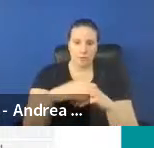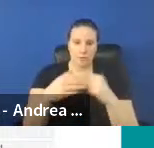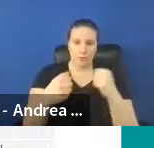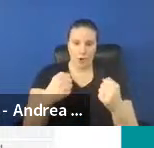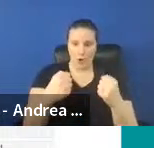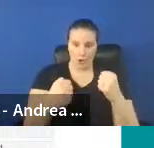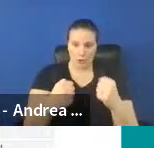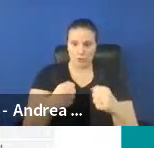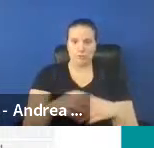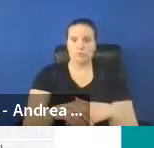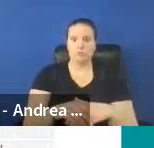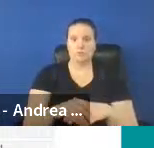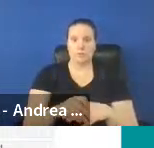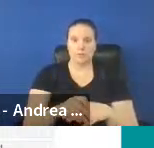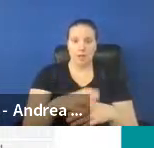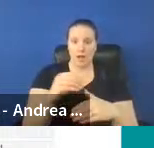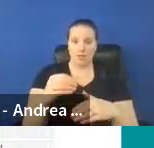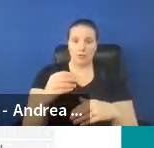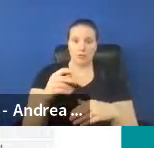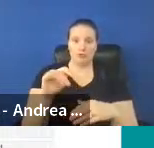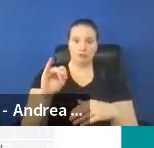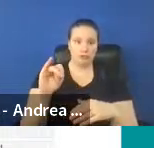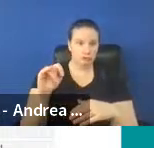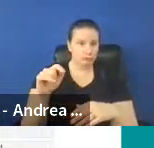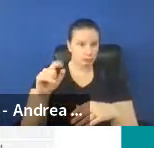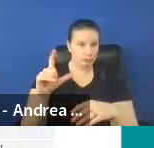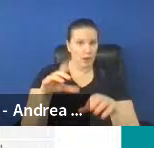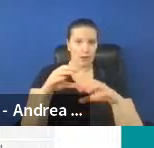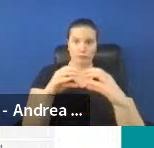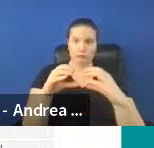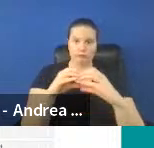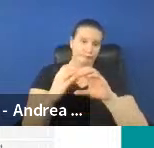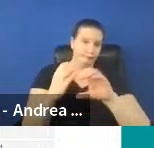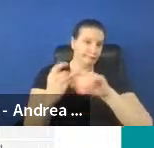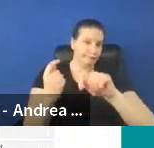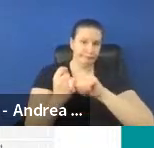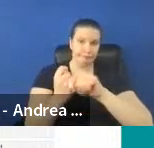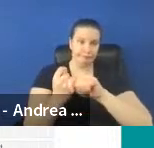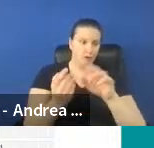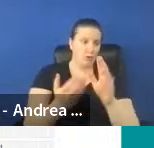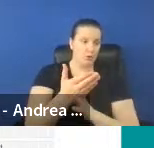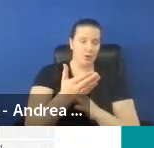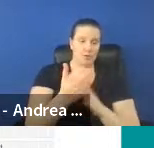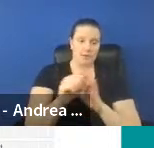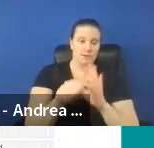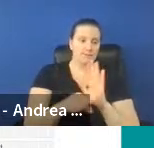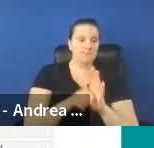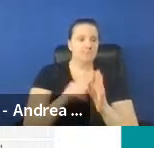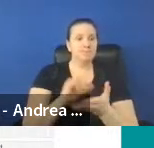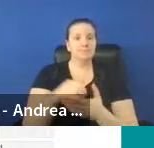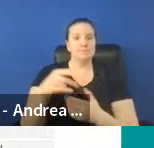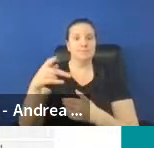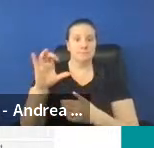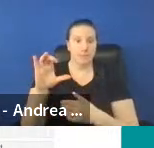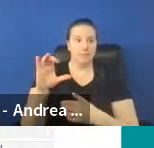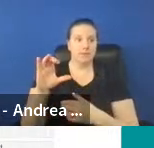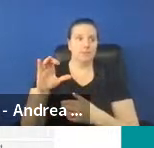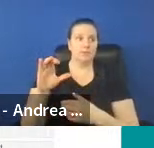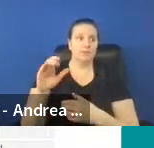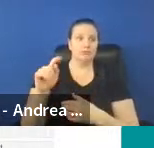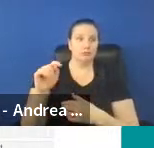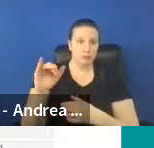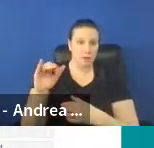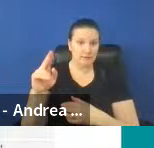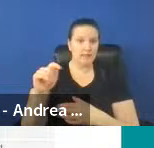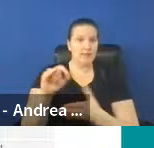cars and the trailers going through the state? Is the public transit just an add-on,